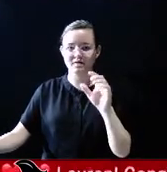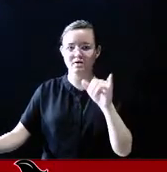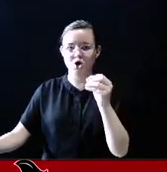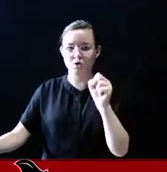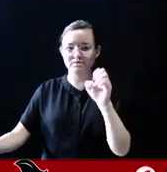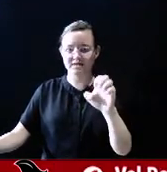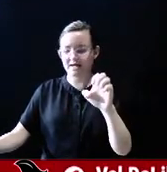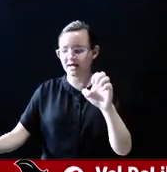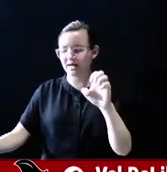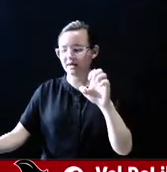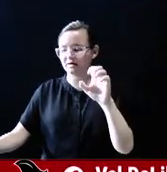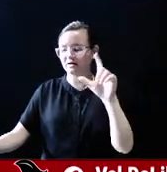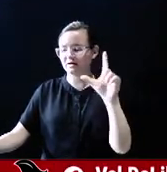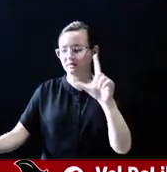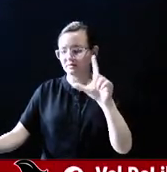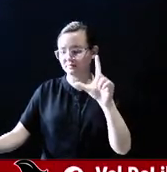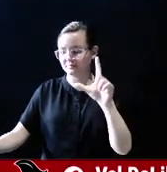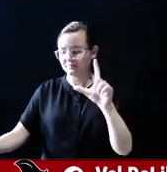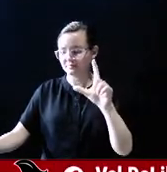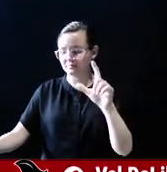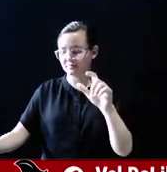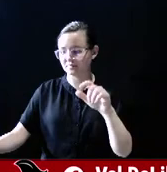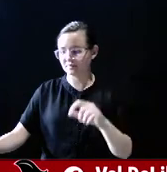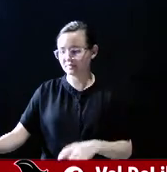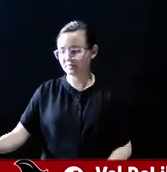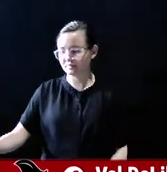Jose Andres Lozano Amana.